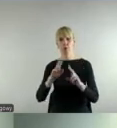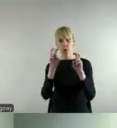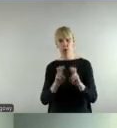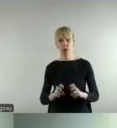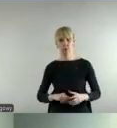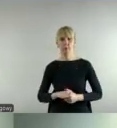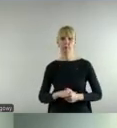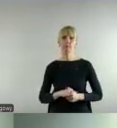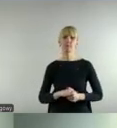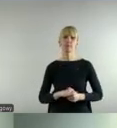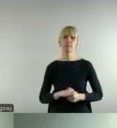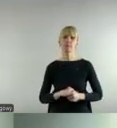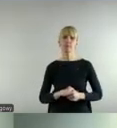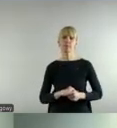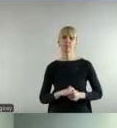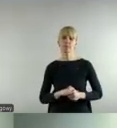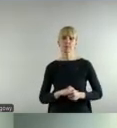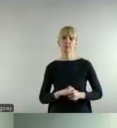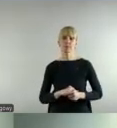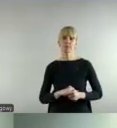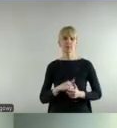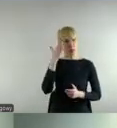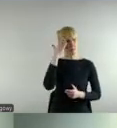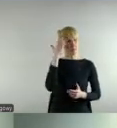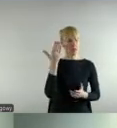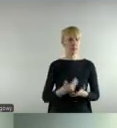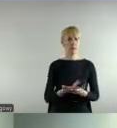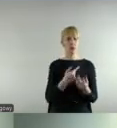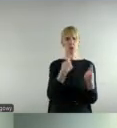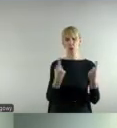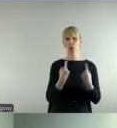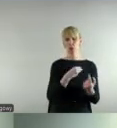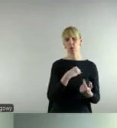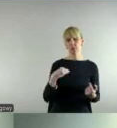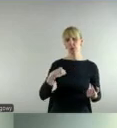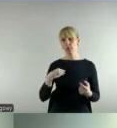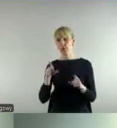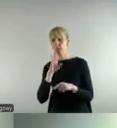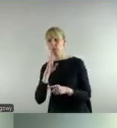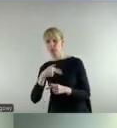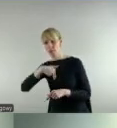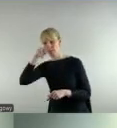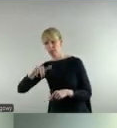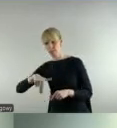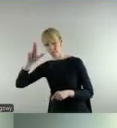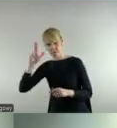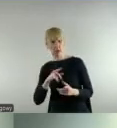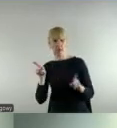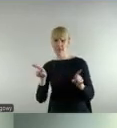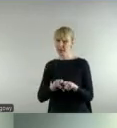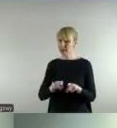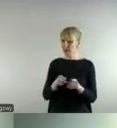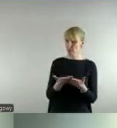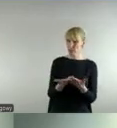So I'm assuming Poland, like Norway, faces the same uncertain future with the same complex landscape.